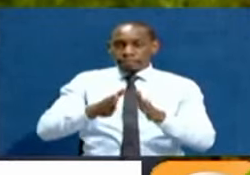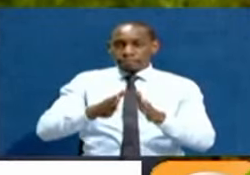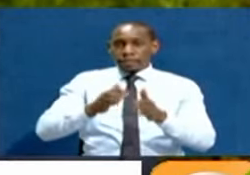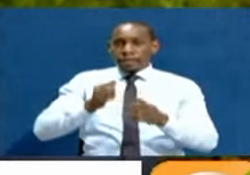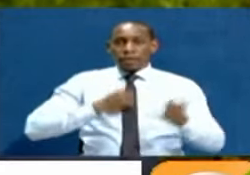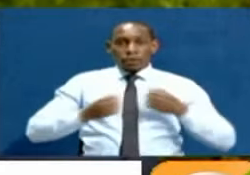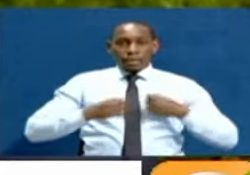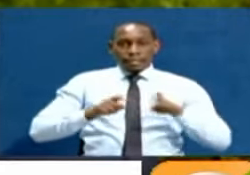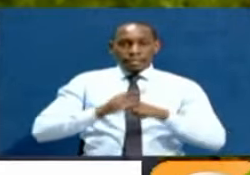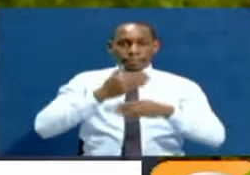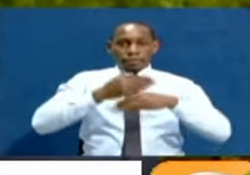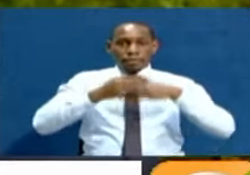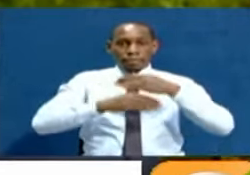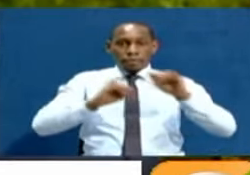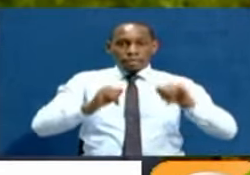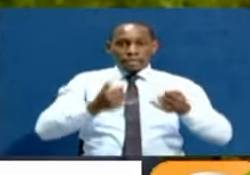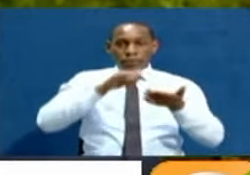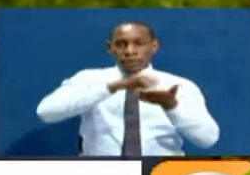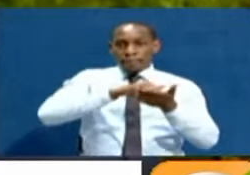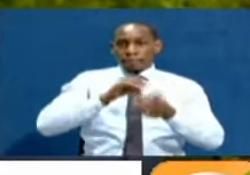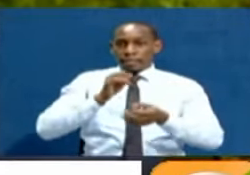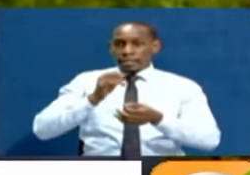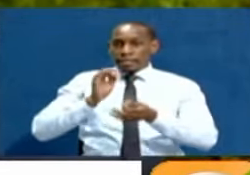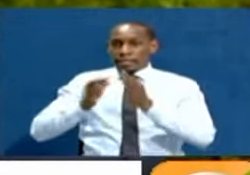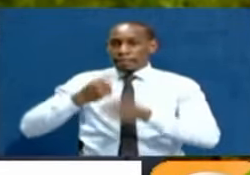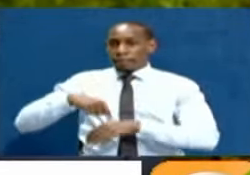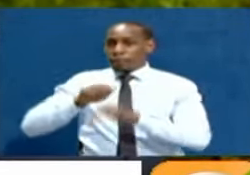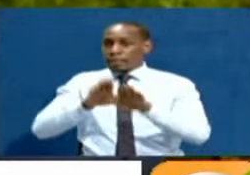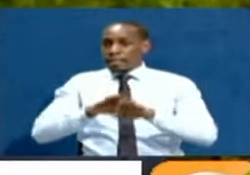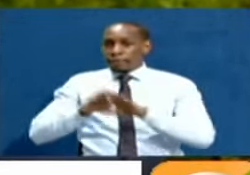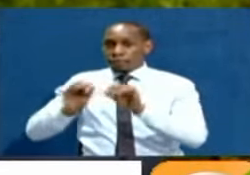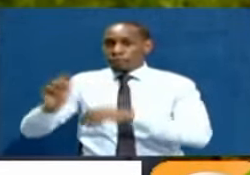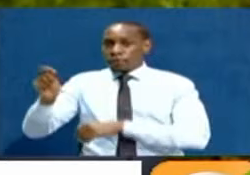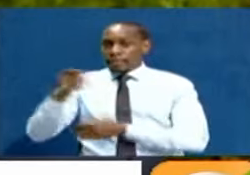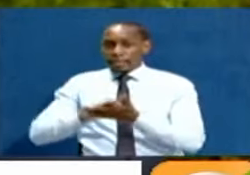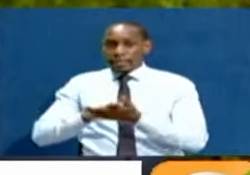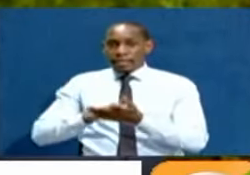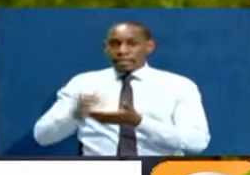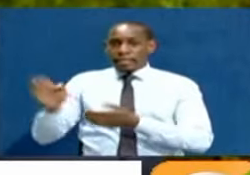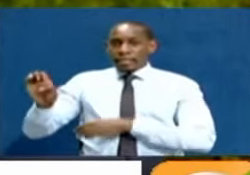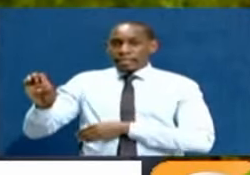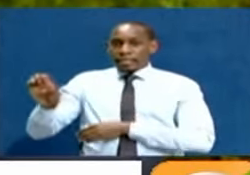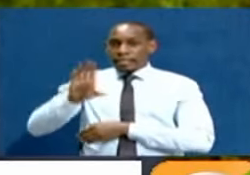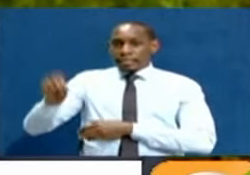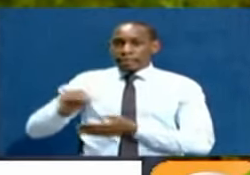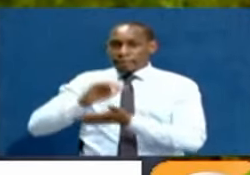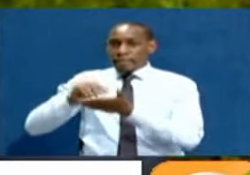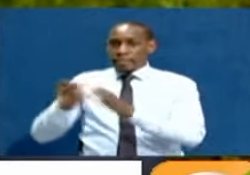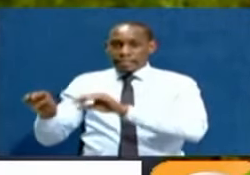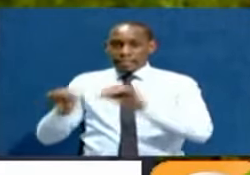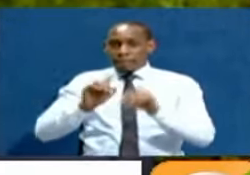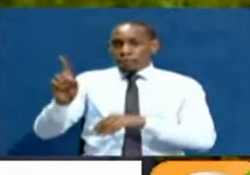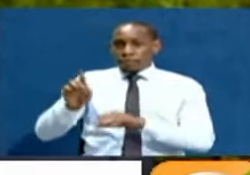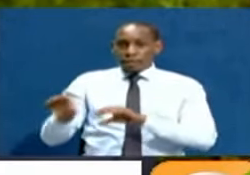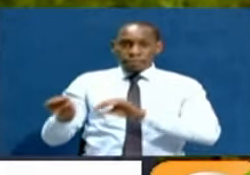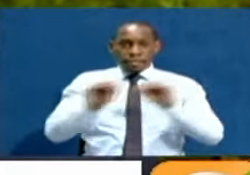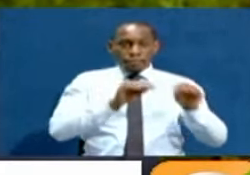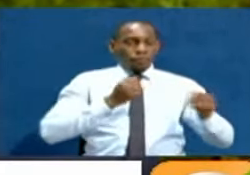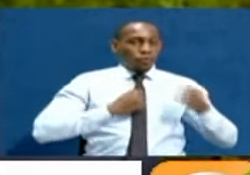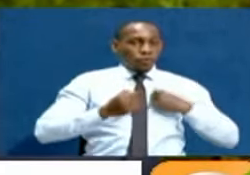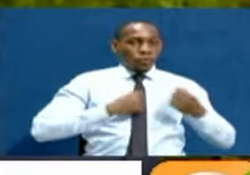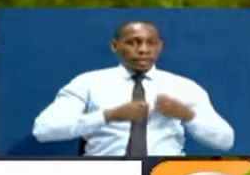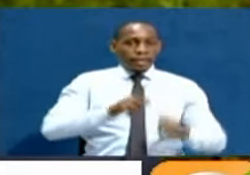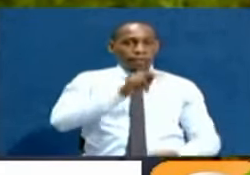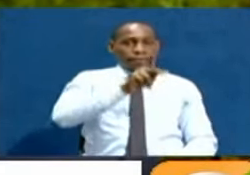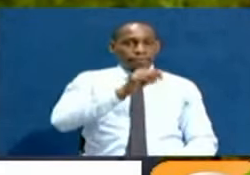in building the new airport. You know, if we are not careful in Kenya, the hub, East African hub, will move from Nairobi to Kigali.